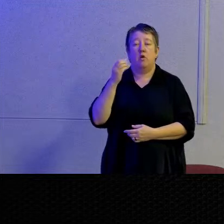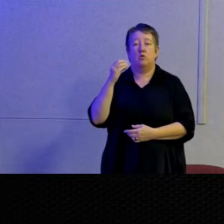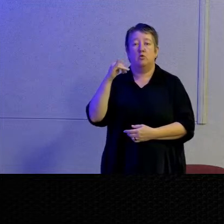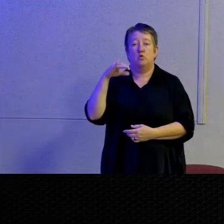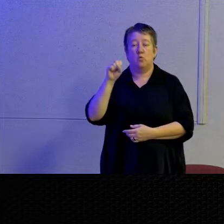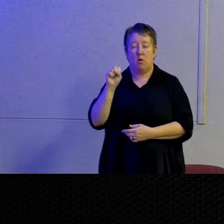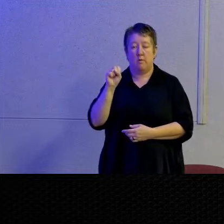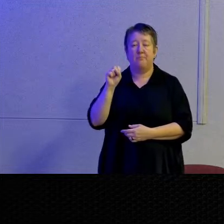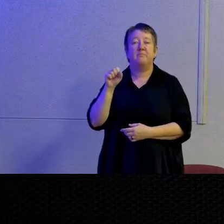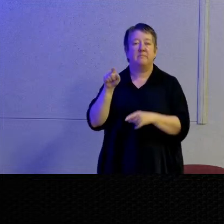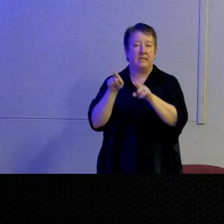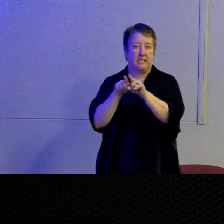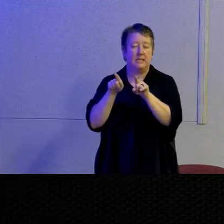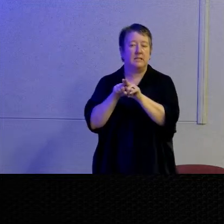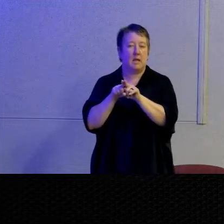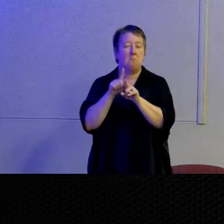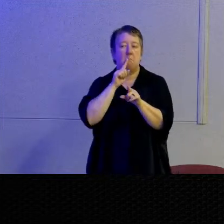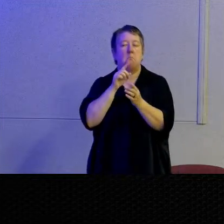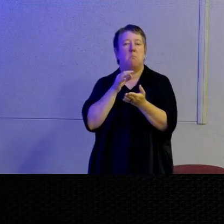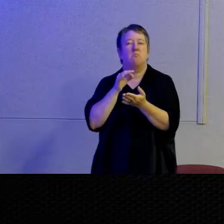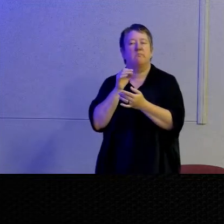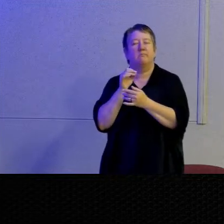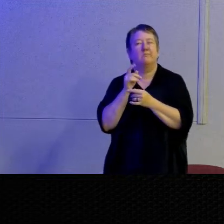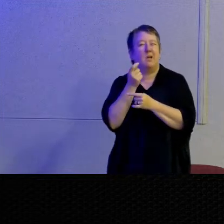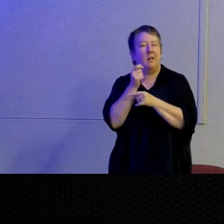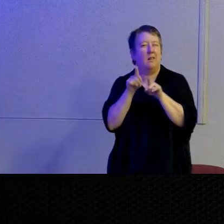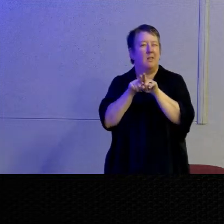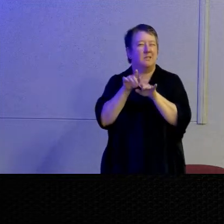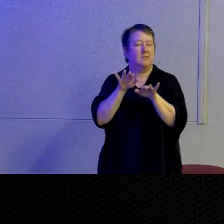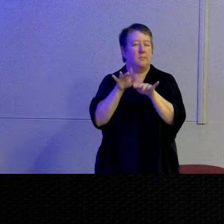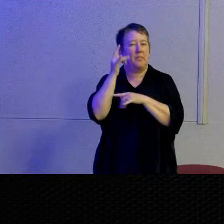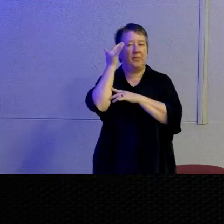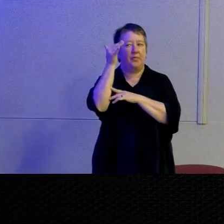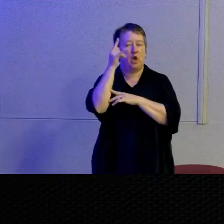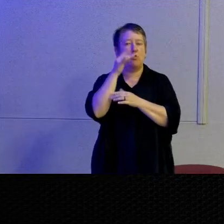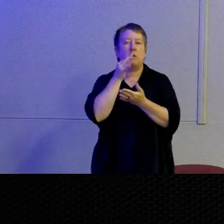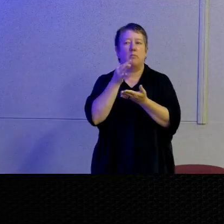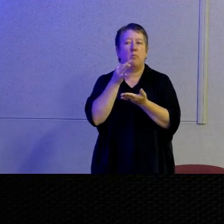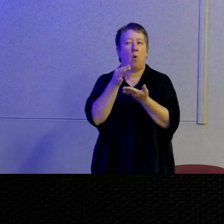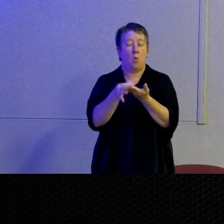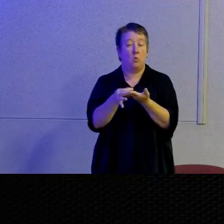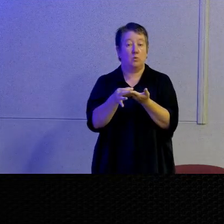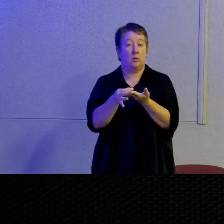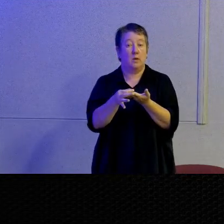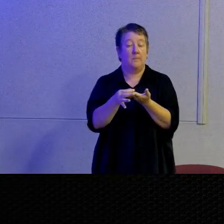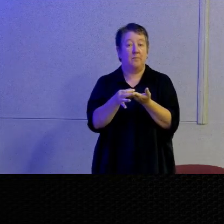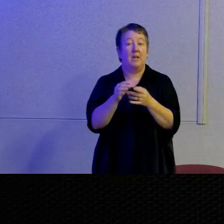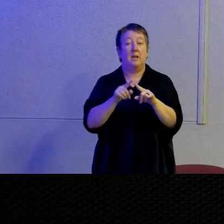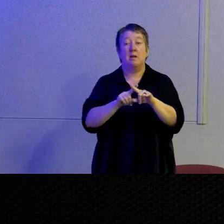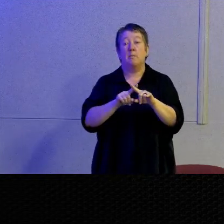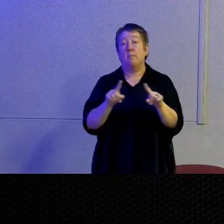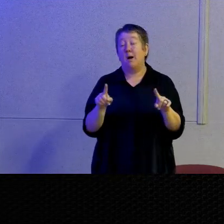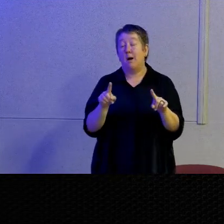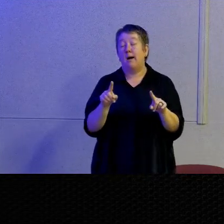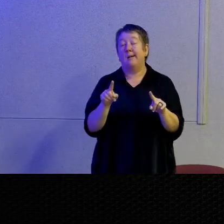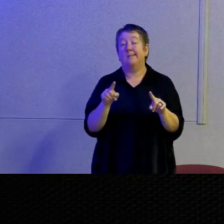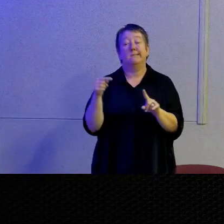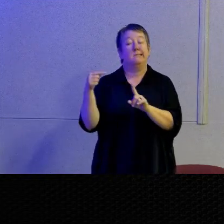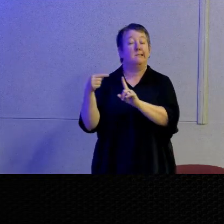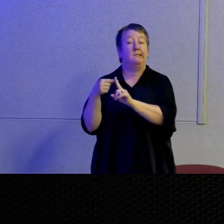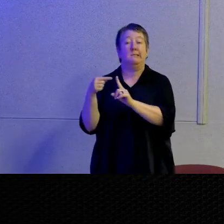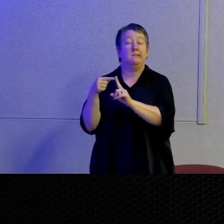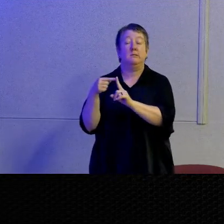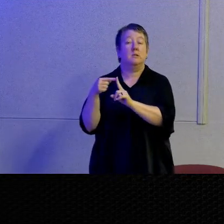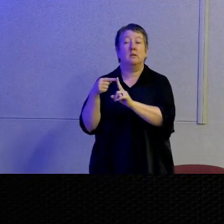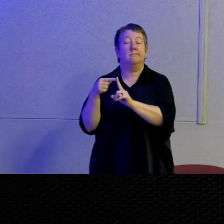who also proposed a theory similar to Peter Higgs. But he somehow omitted to predict